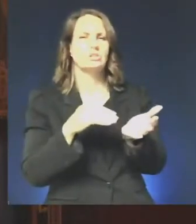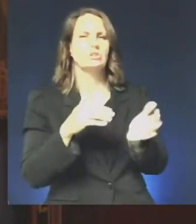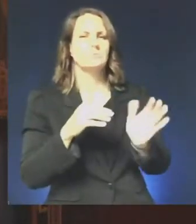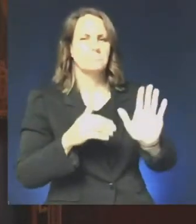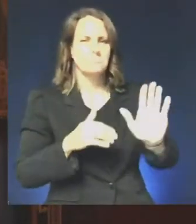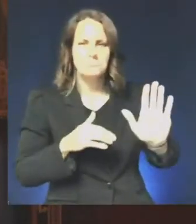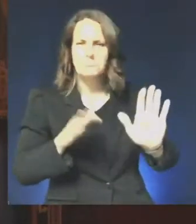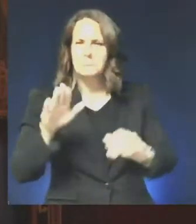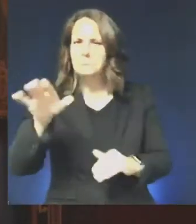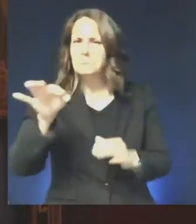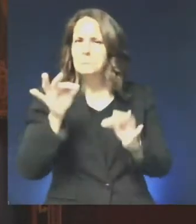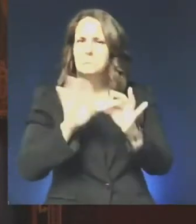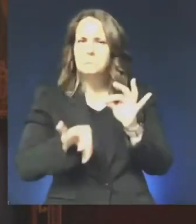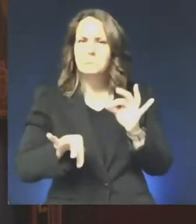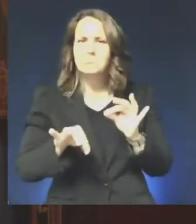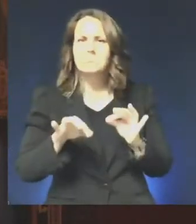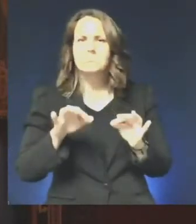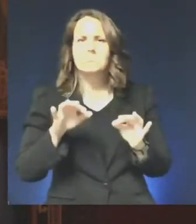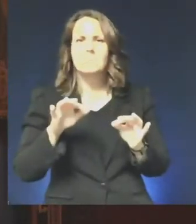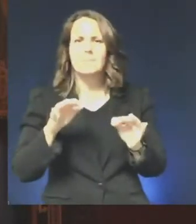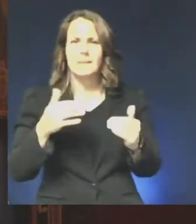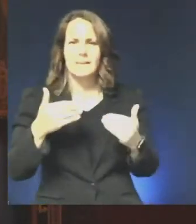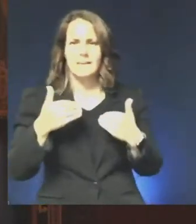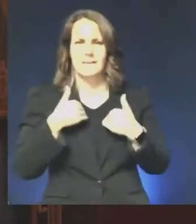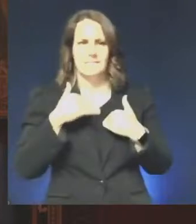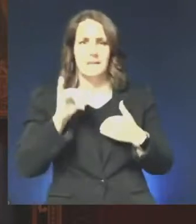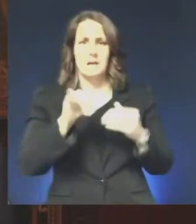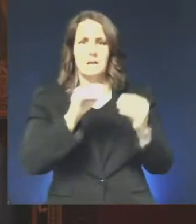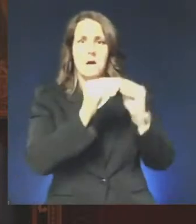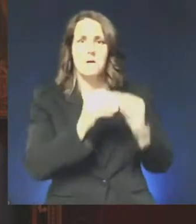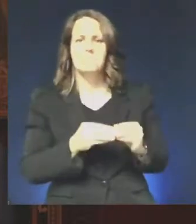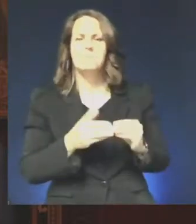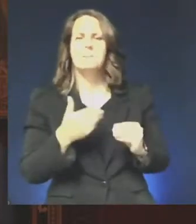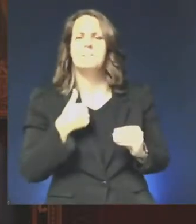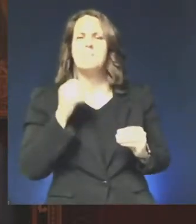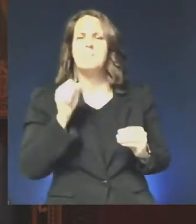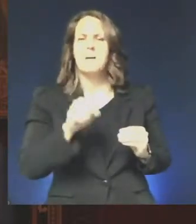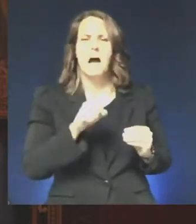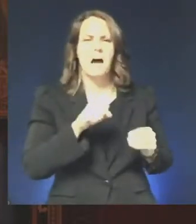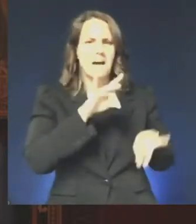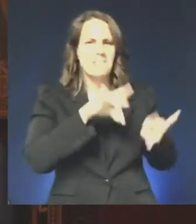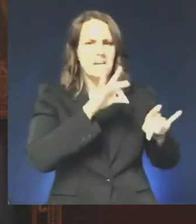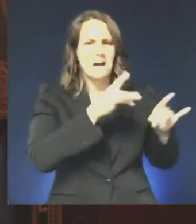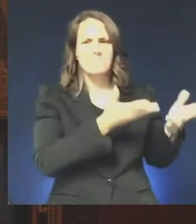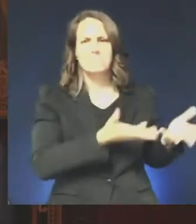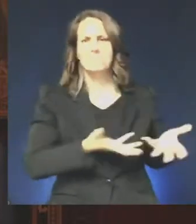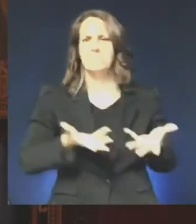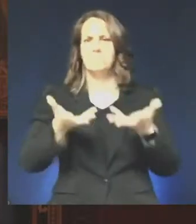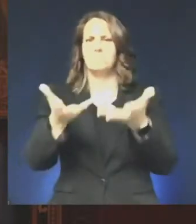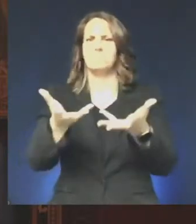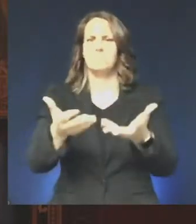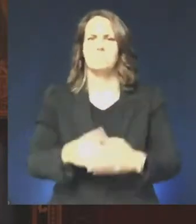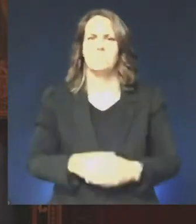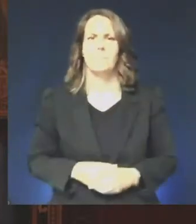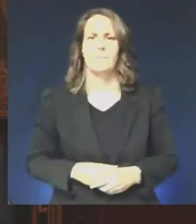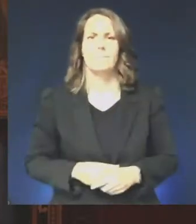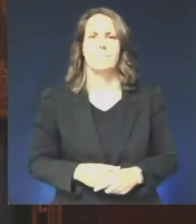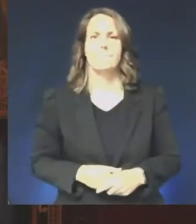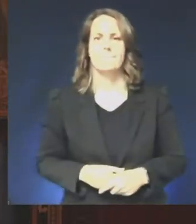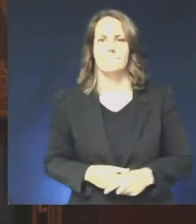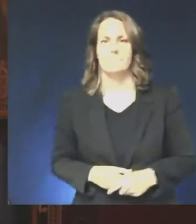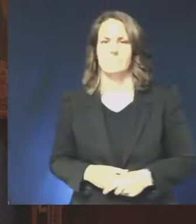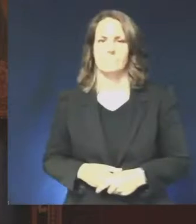are obviously, we agree, very important trends to keep track of. Hospitals report data to us on a daily basis among how